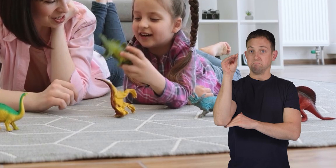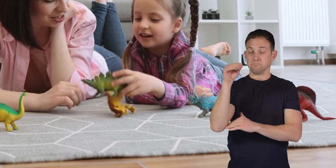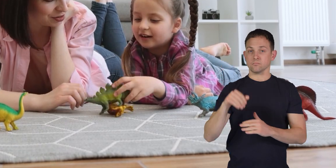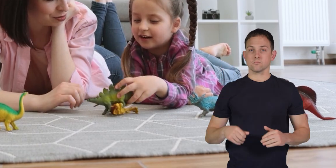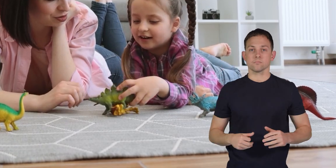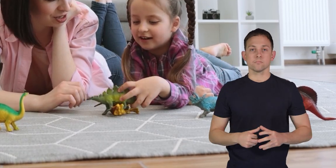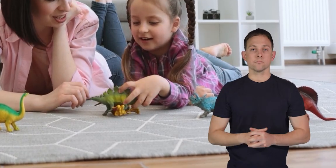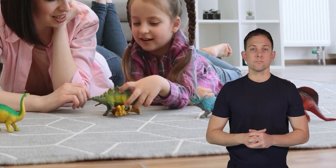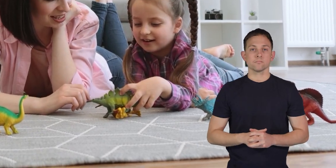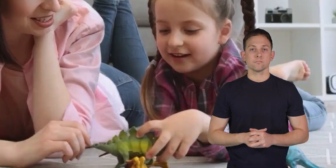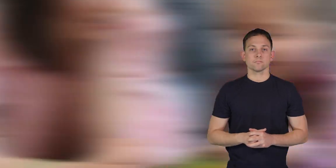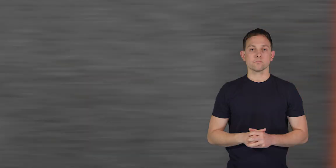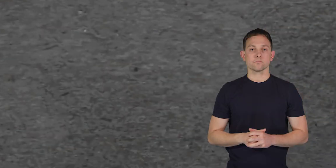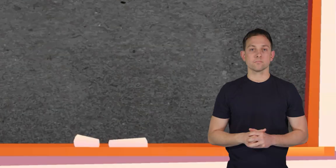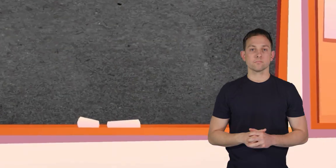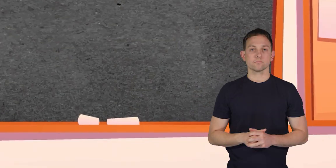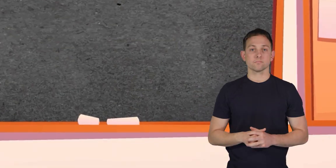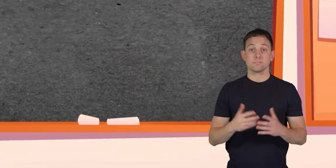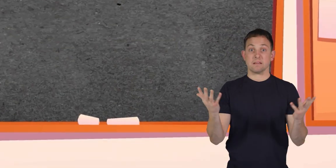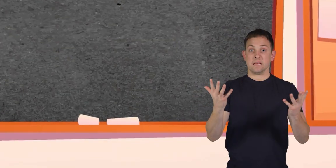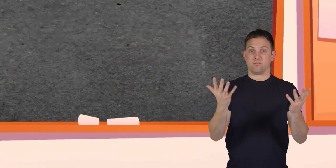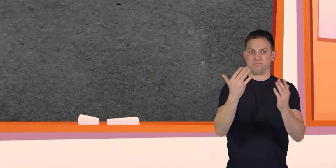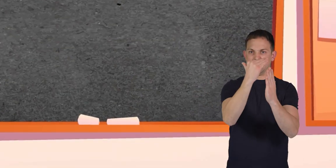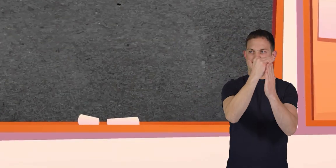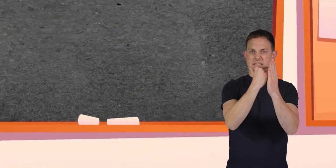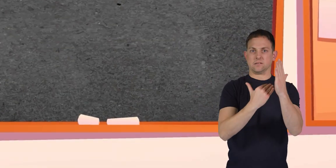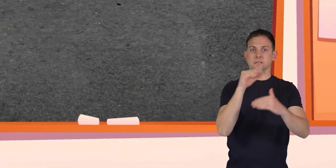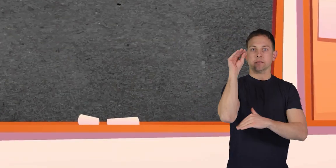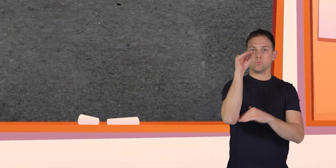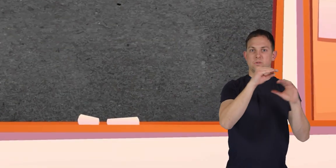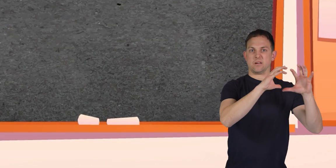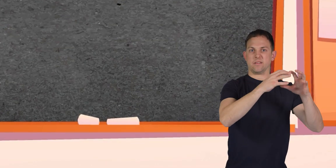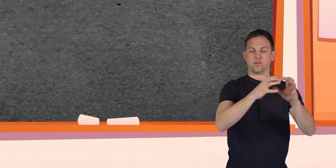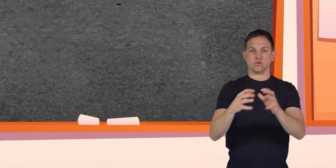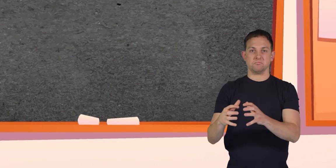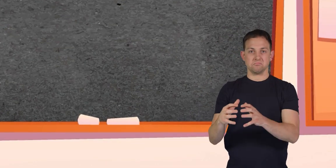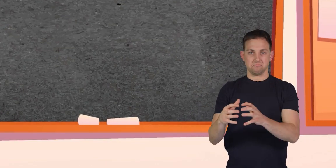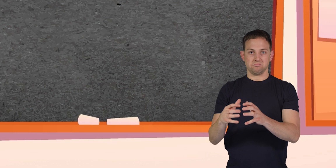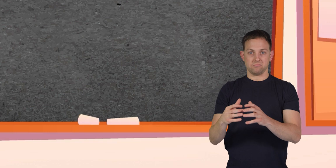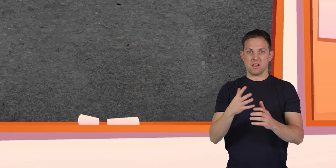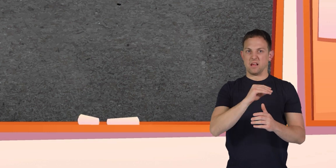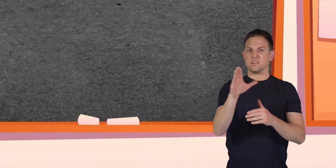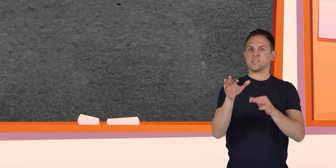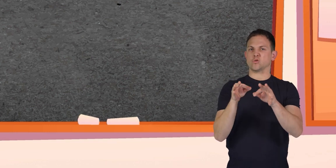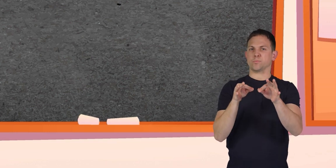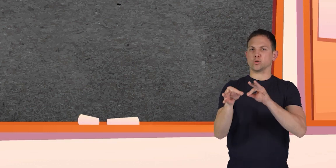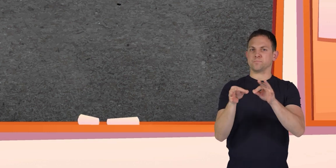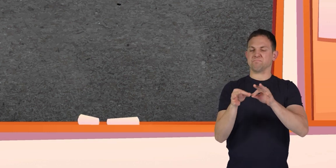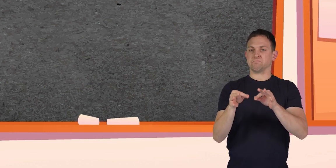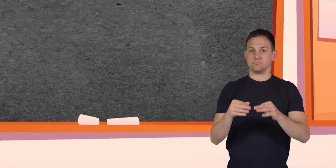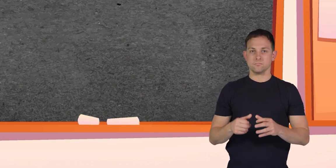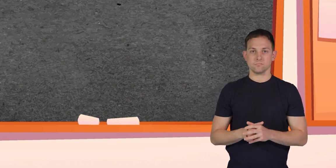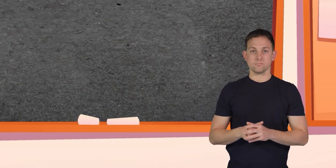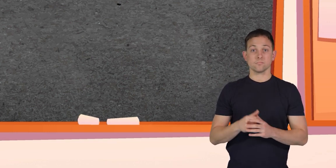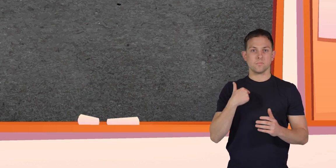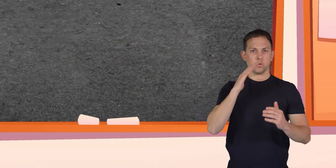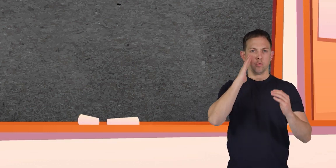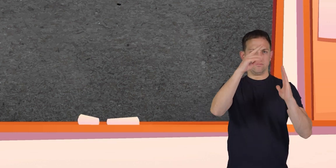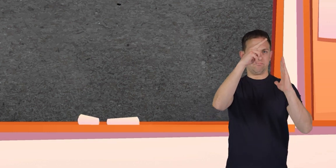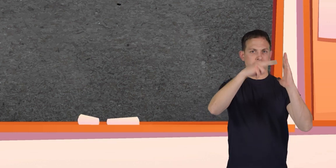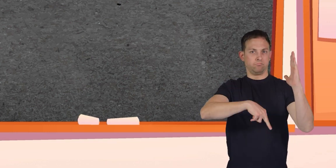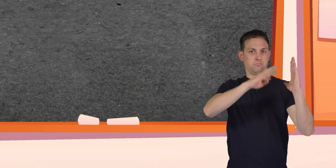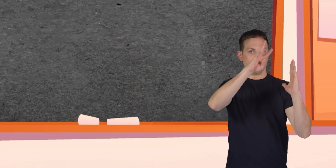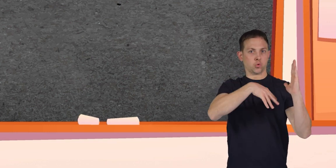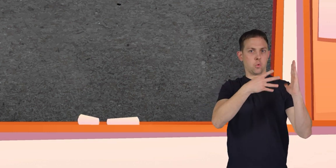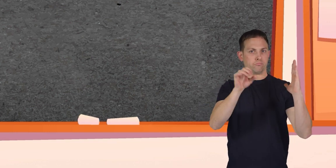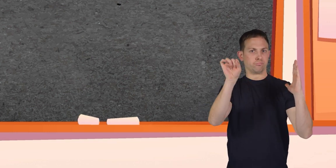with dinosaurs. Here is a list of dinosaur classifications and their descriptions. We will read